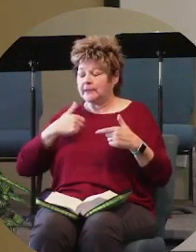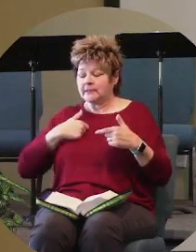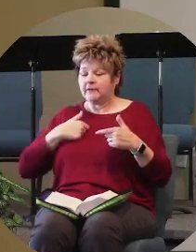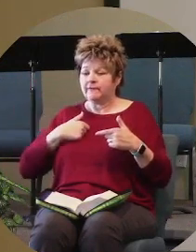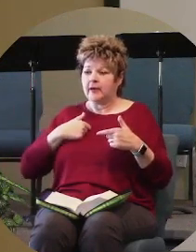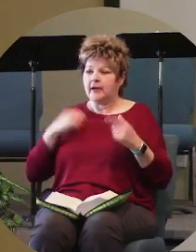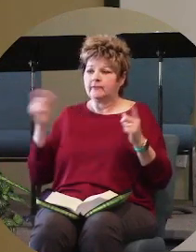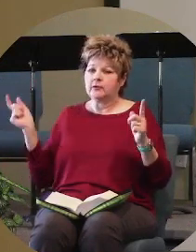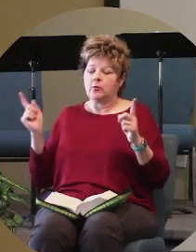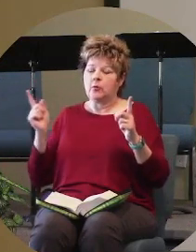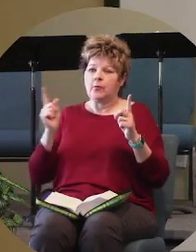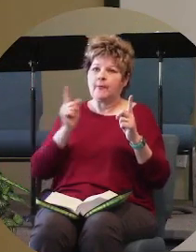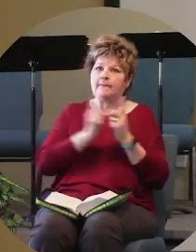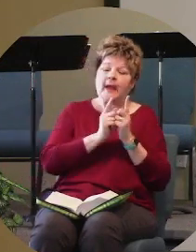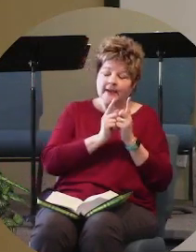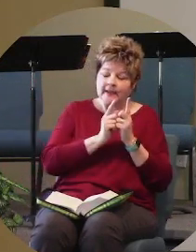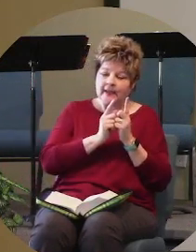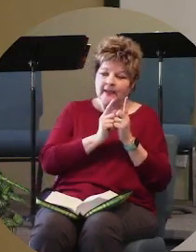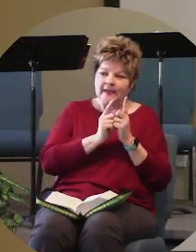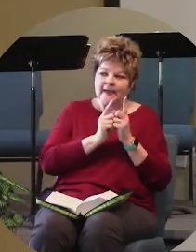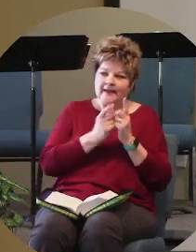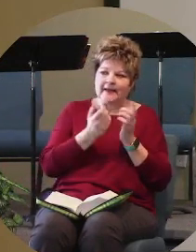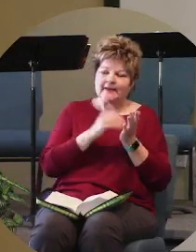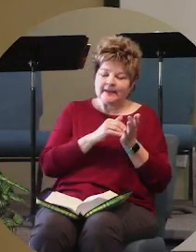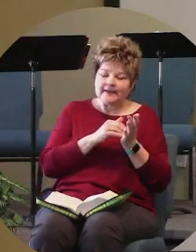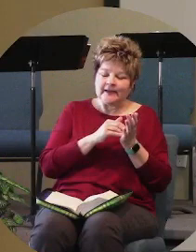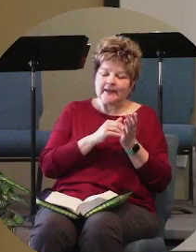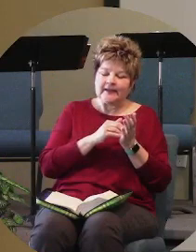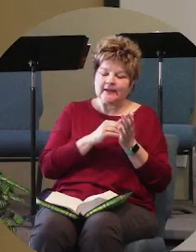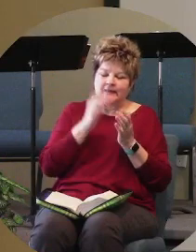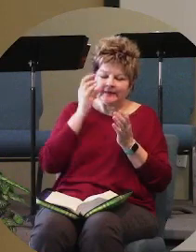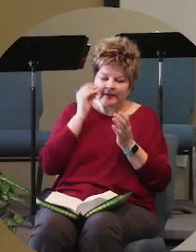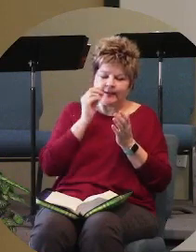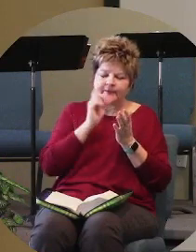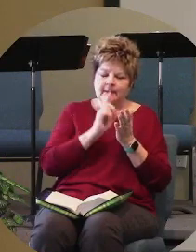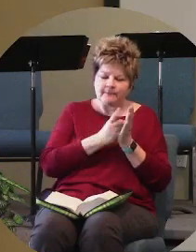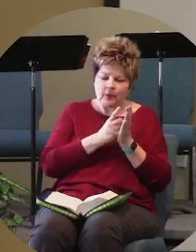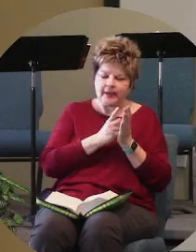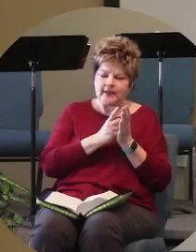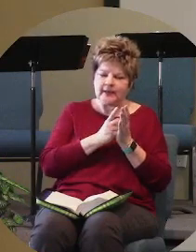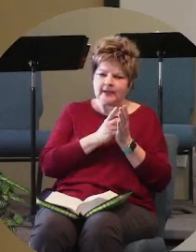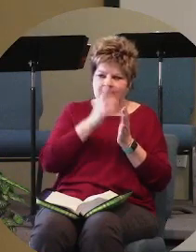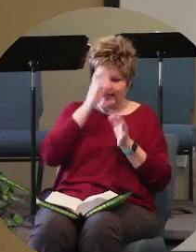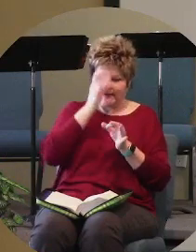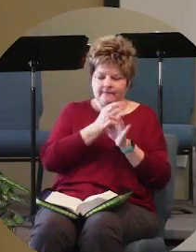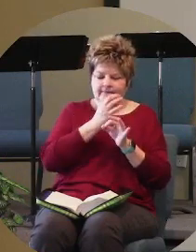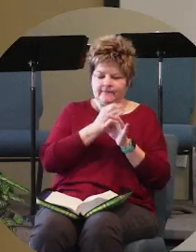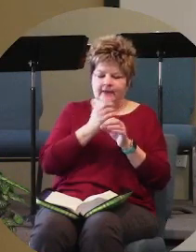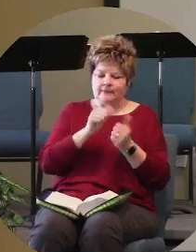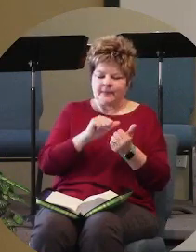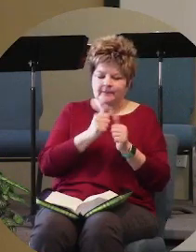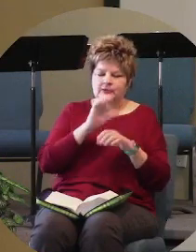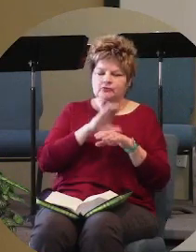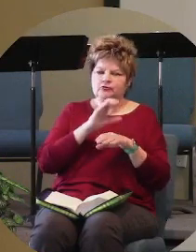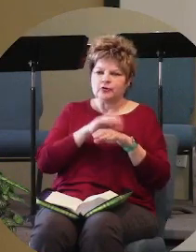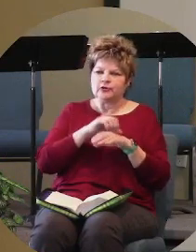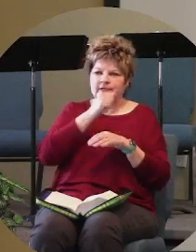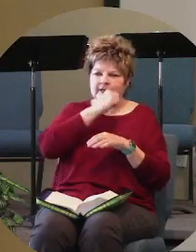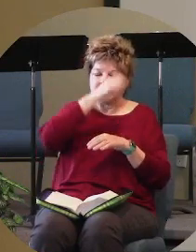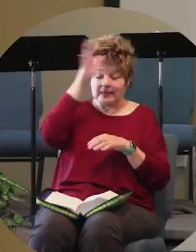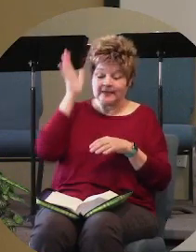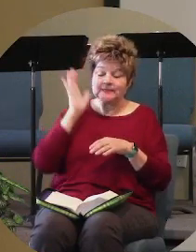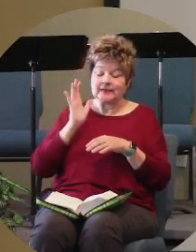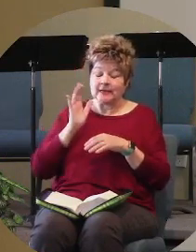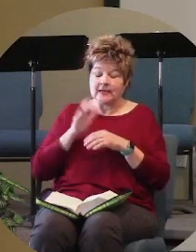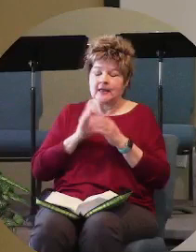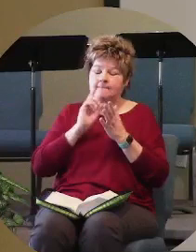would go back and I'd revisit that moment at Faith Baptist Church in Anchorage, Alaska. That moment